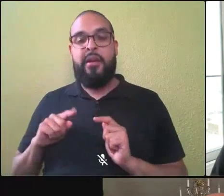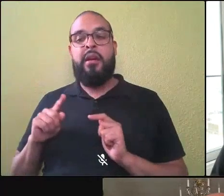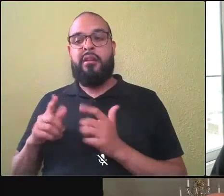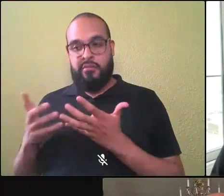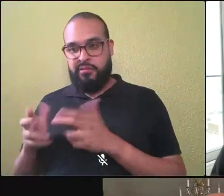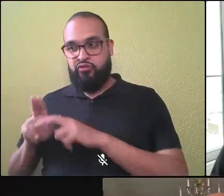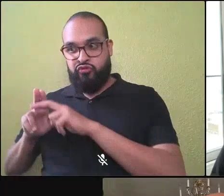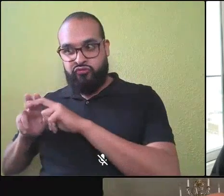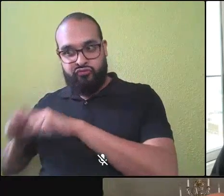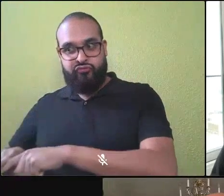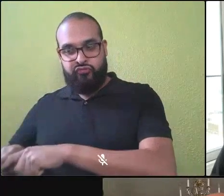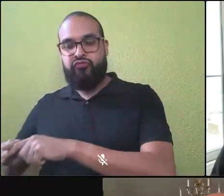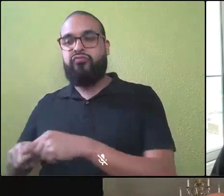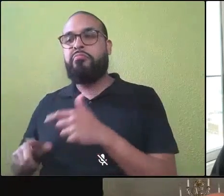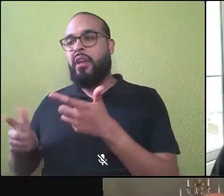not sort of carry all the burdens on my own.